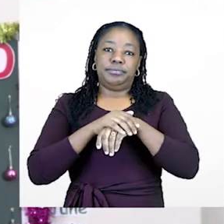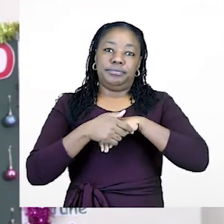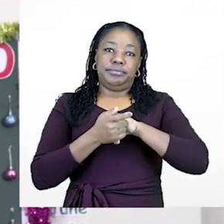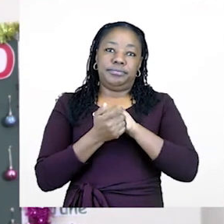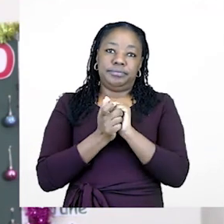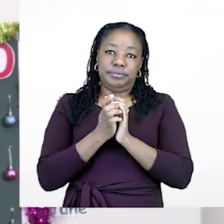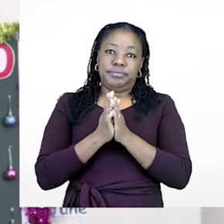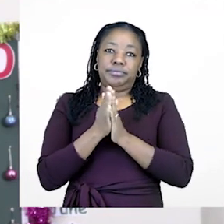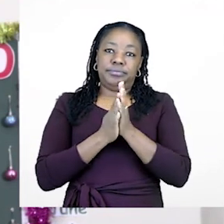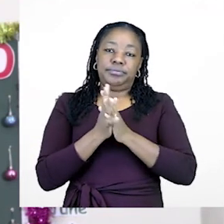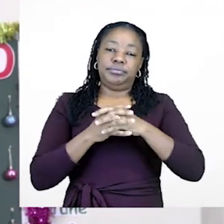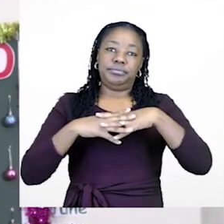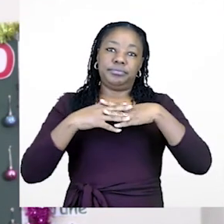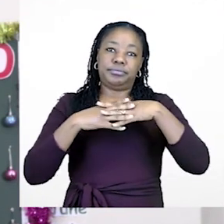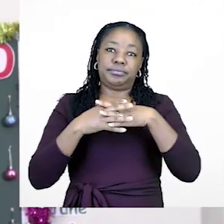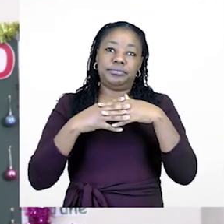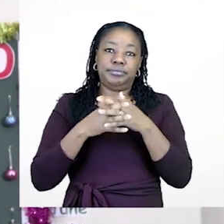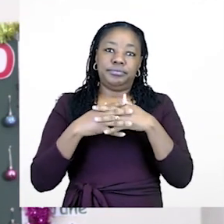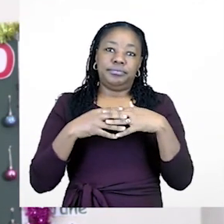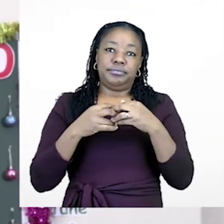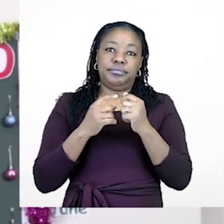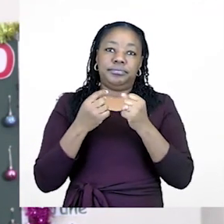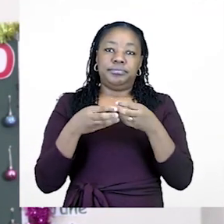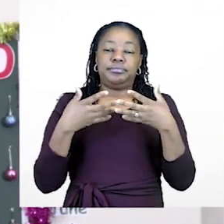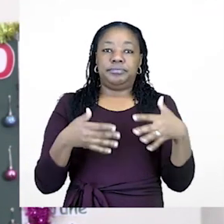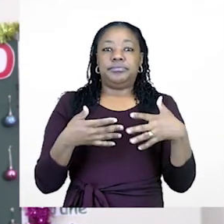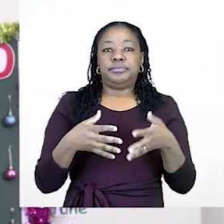on our hands. Remember to